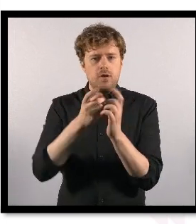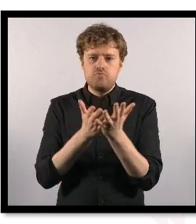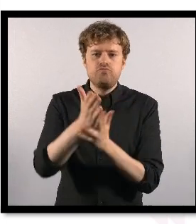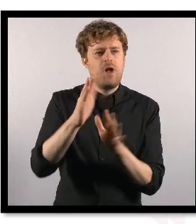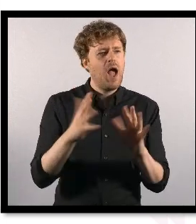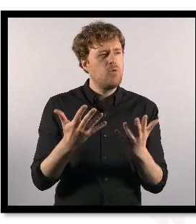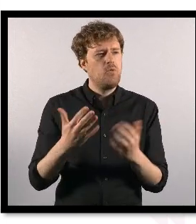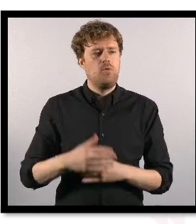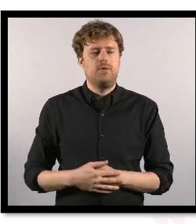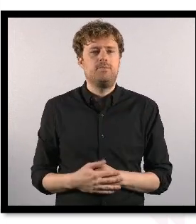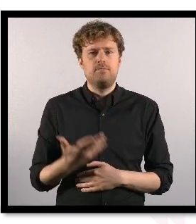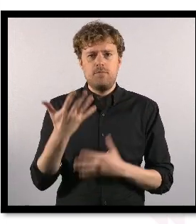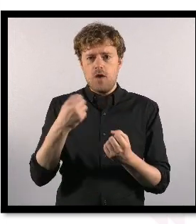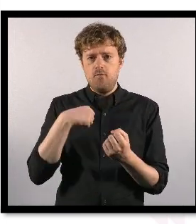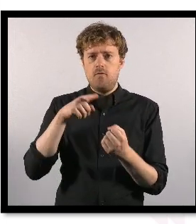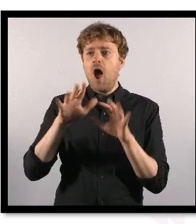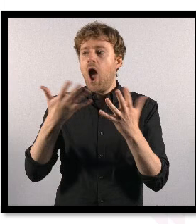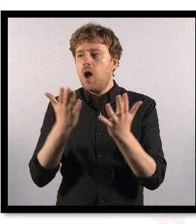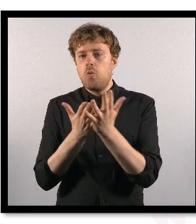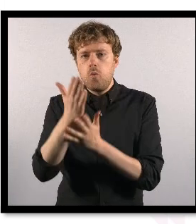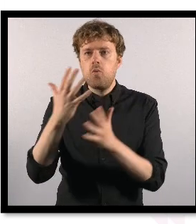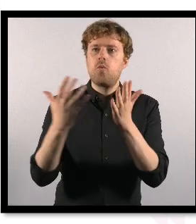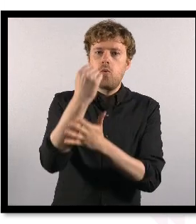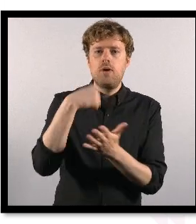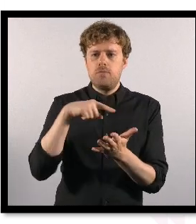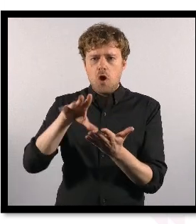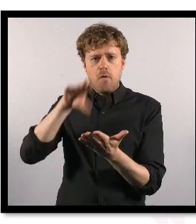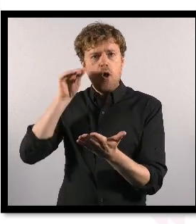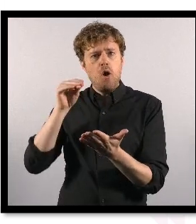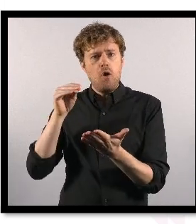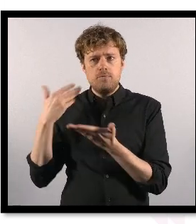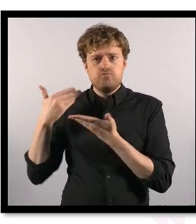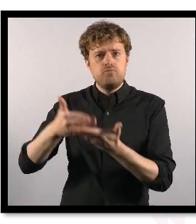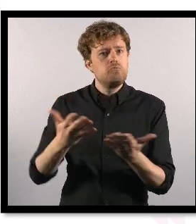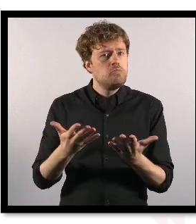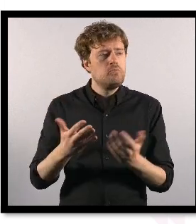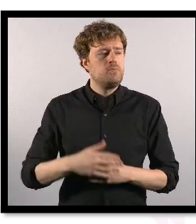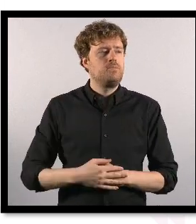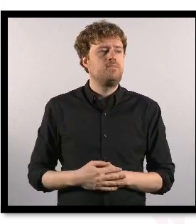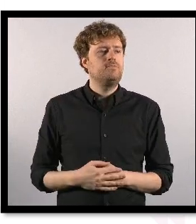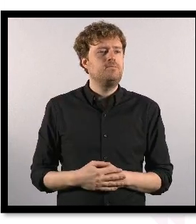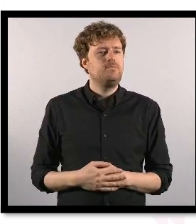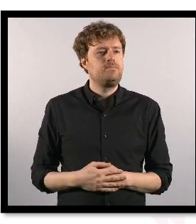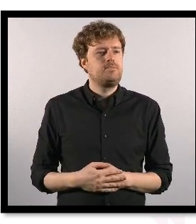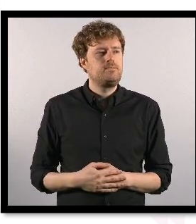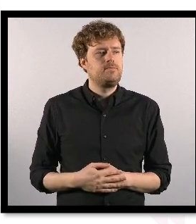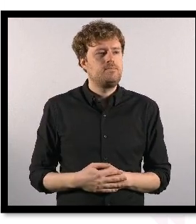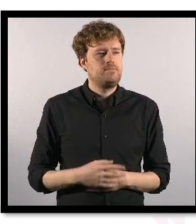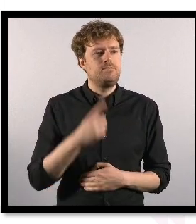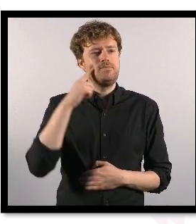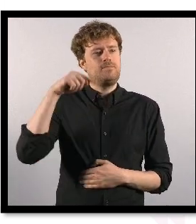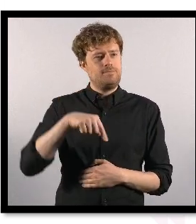but having components that can interoperate with each other. And there is no single solution to